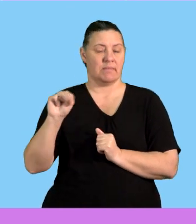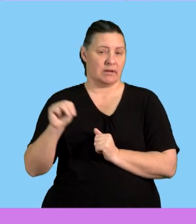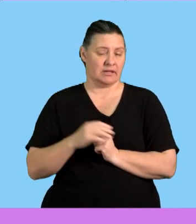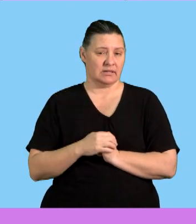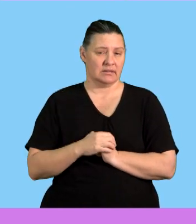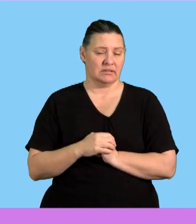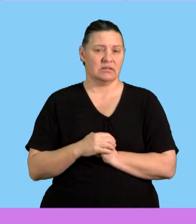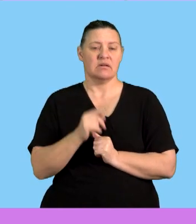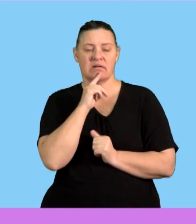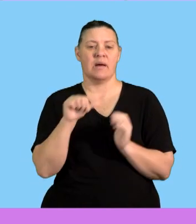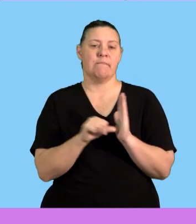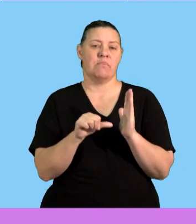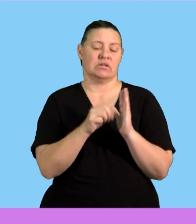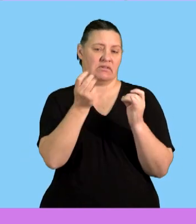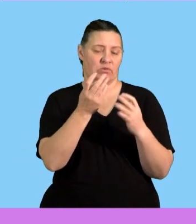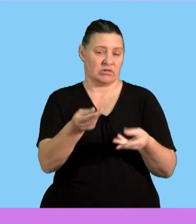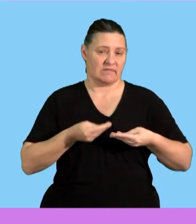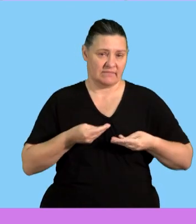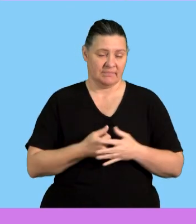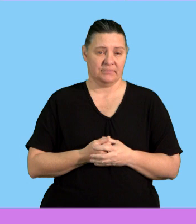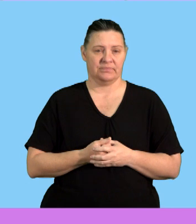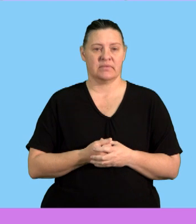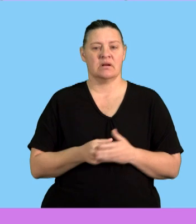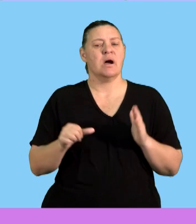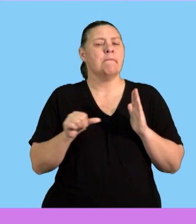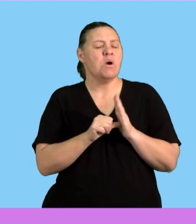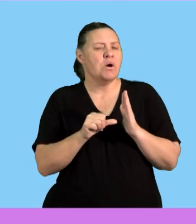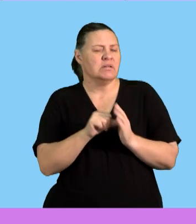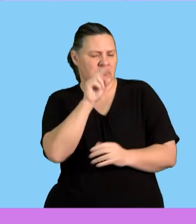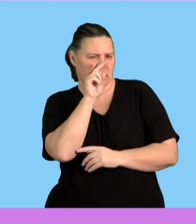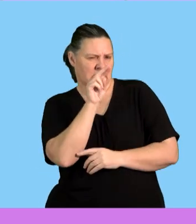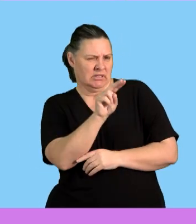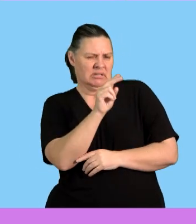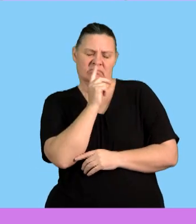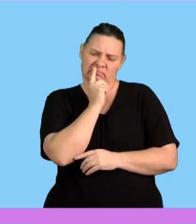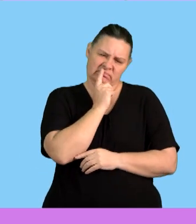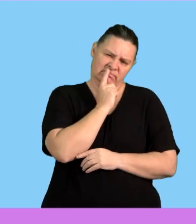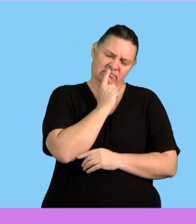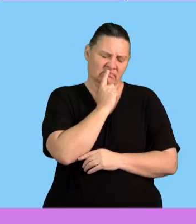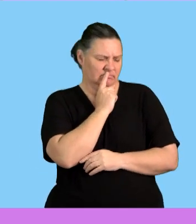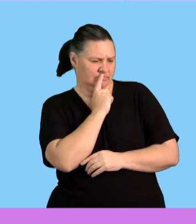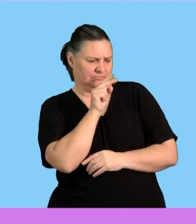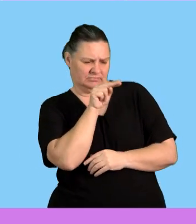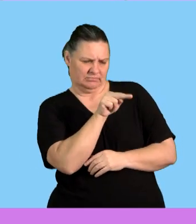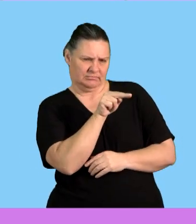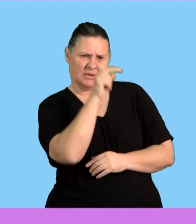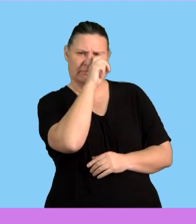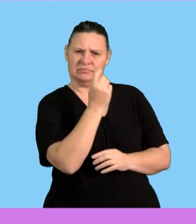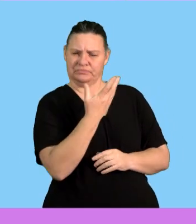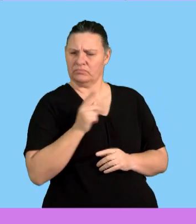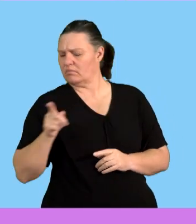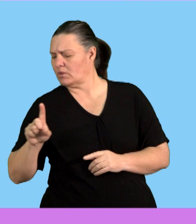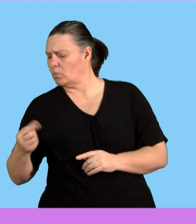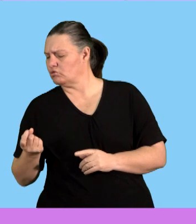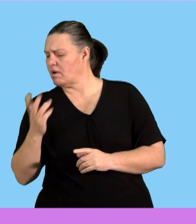millimeters. So that's the important information that's given. So it's always important to first take some time out and see